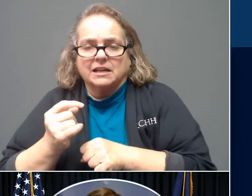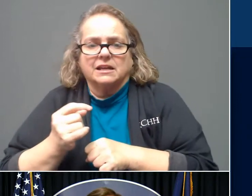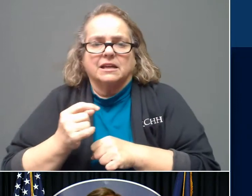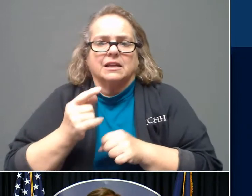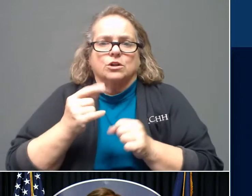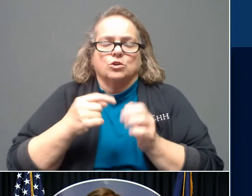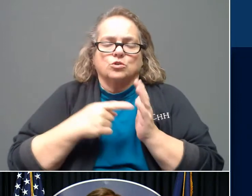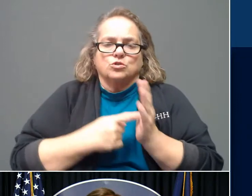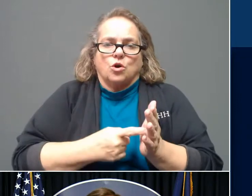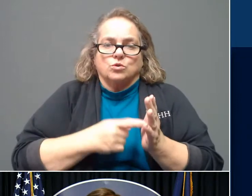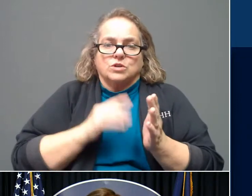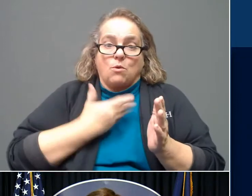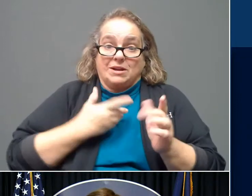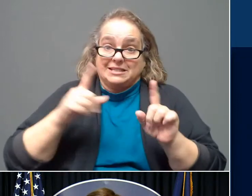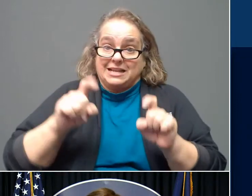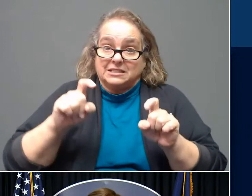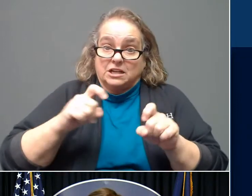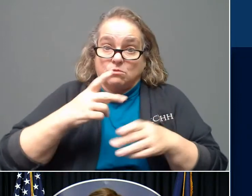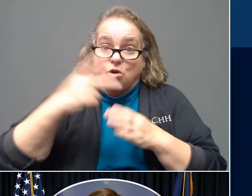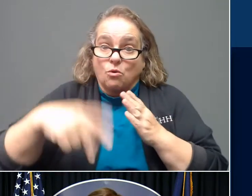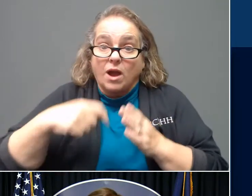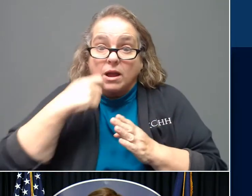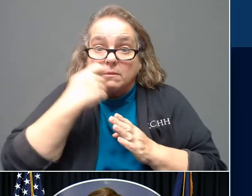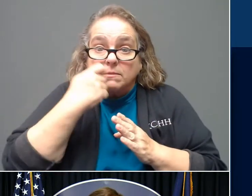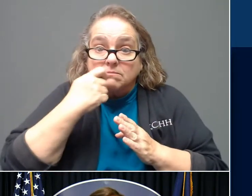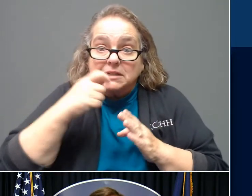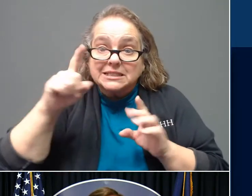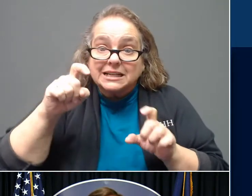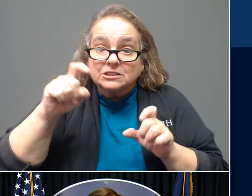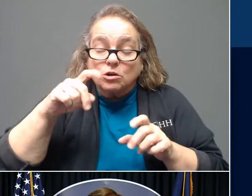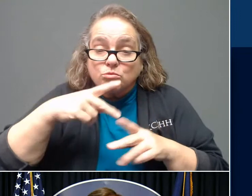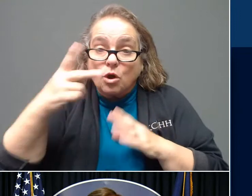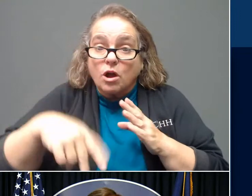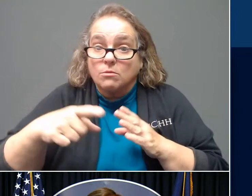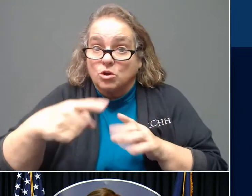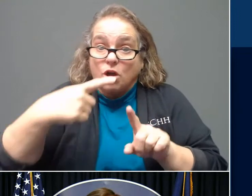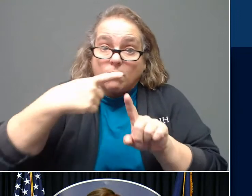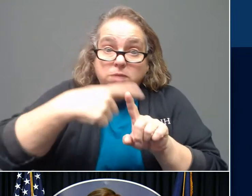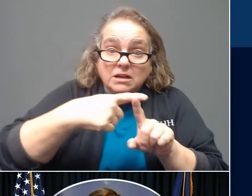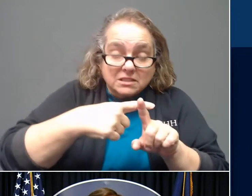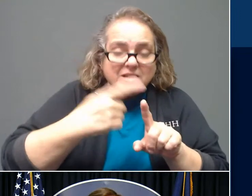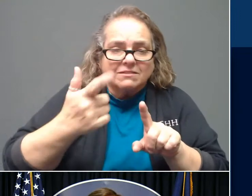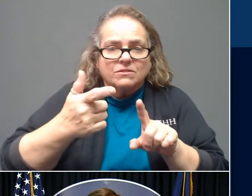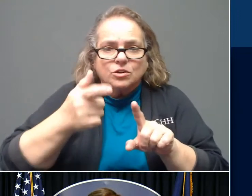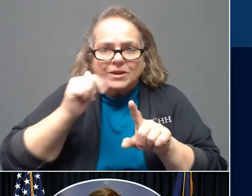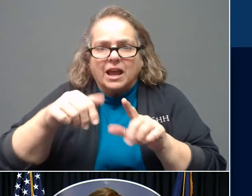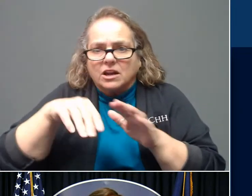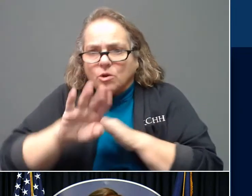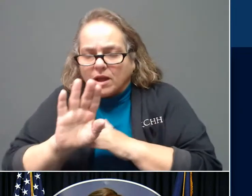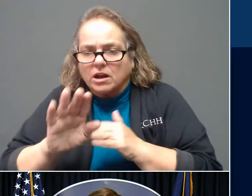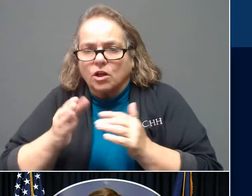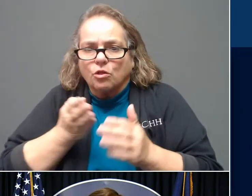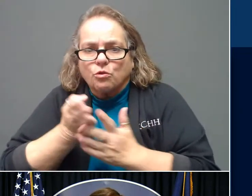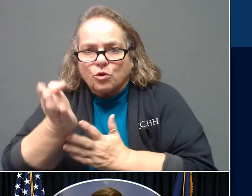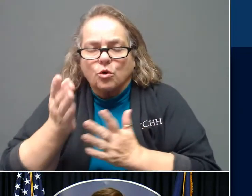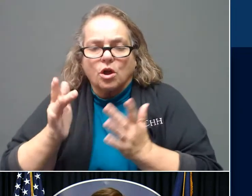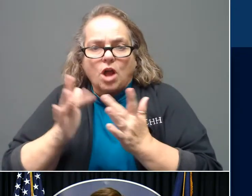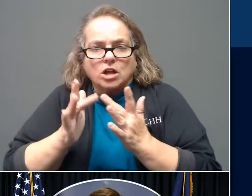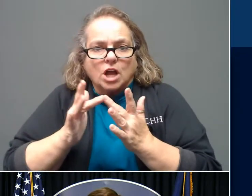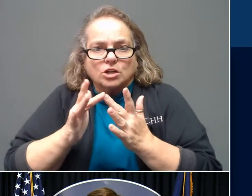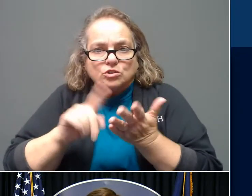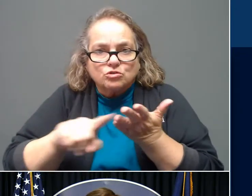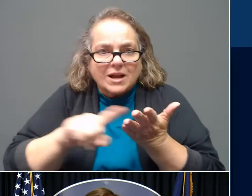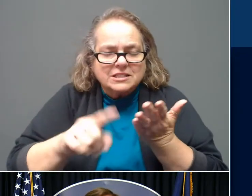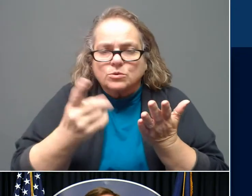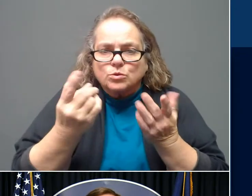program, whereby we can, once somebody is positive, reach out through contact tracing, tell them what to look out for and when they